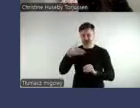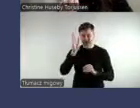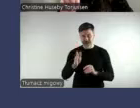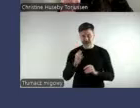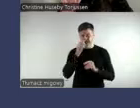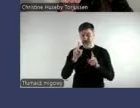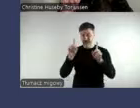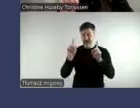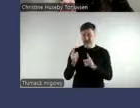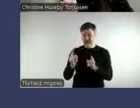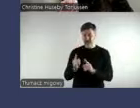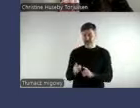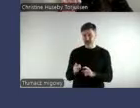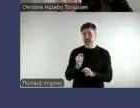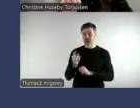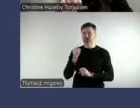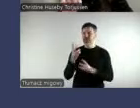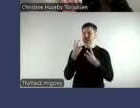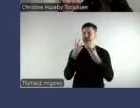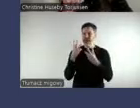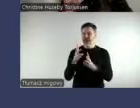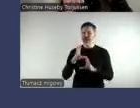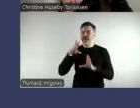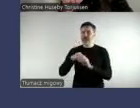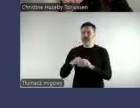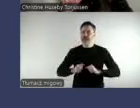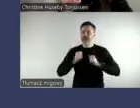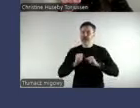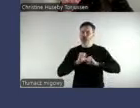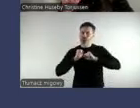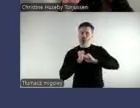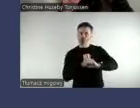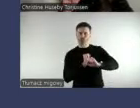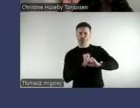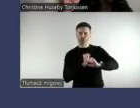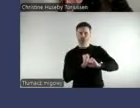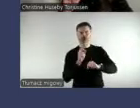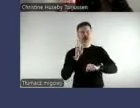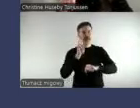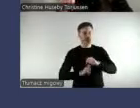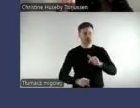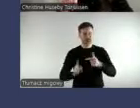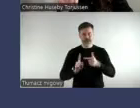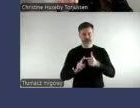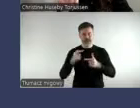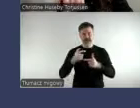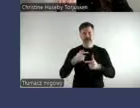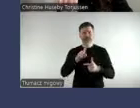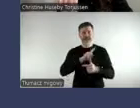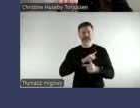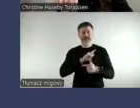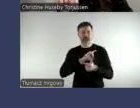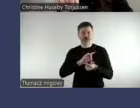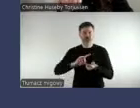civil defense, we have the home guard, and we have the police districts here. We have also the health authorities in the